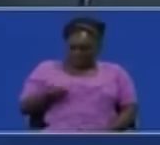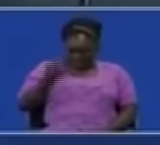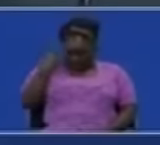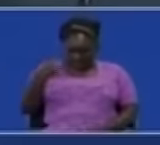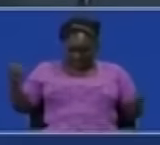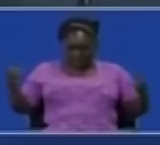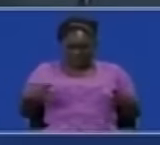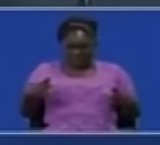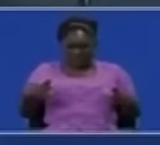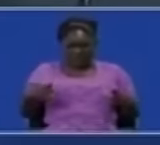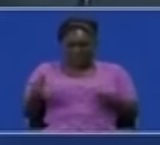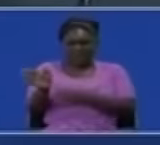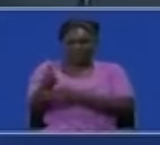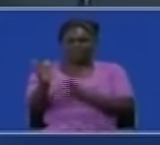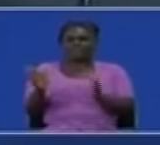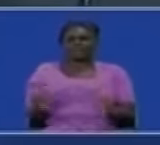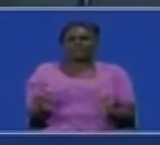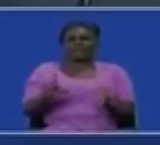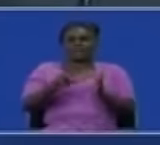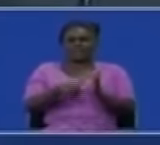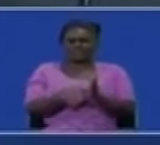and we'll go to Ambassador Tuma in just a moment.